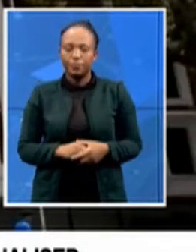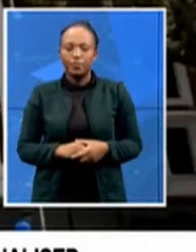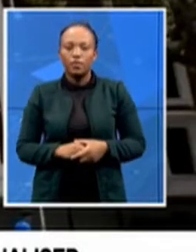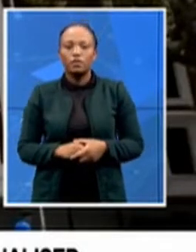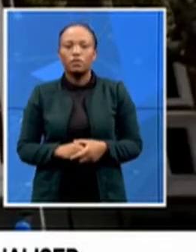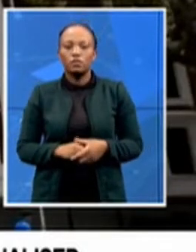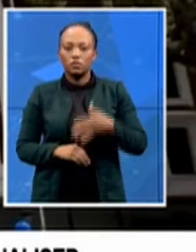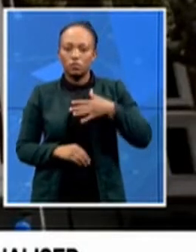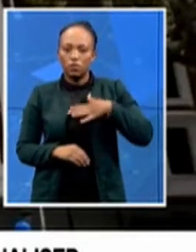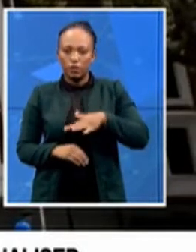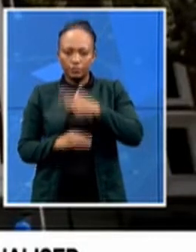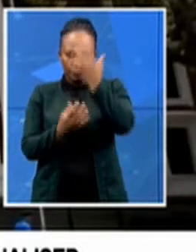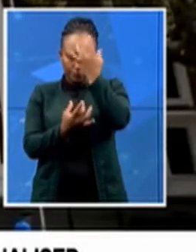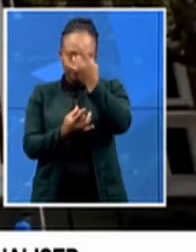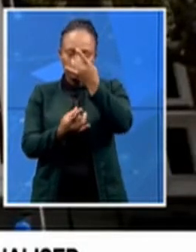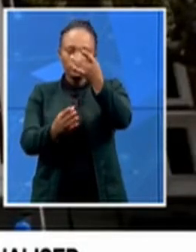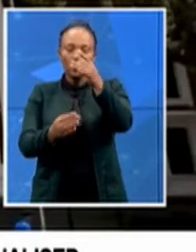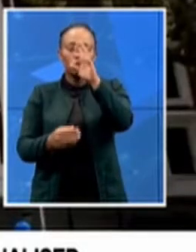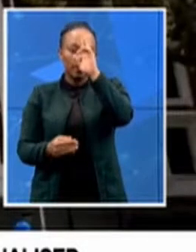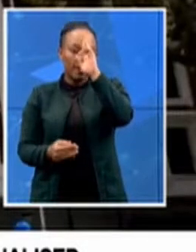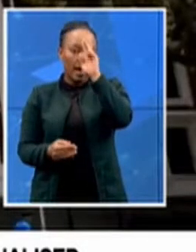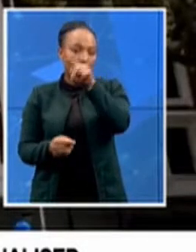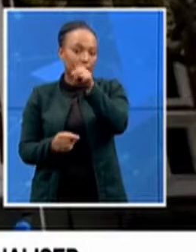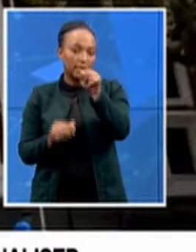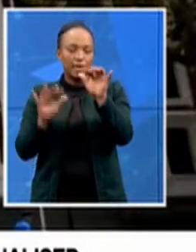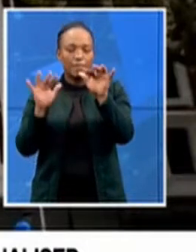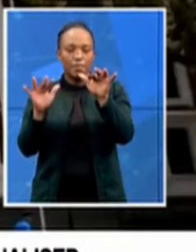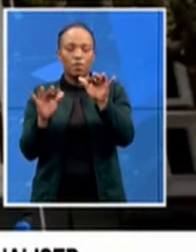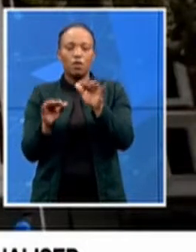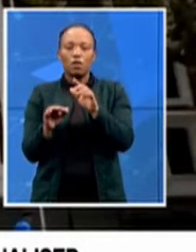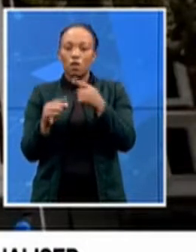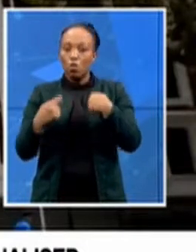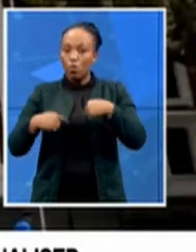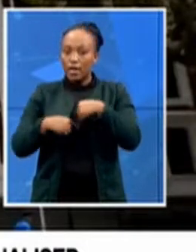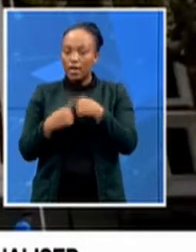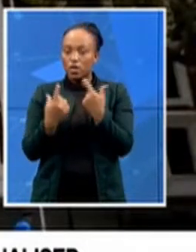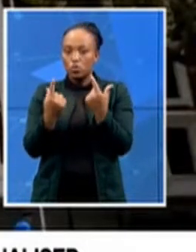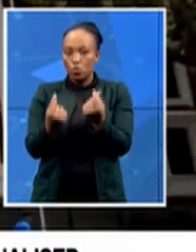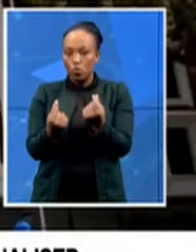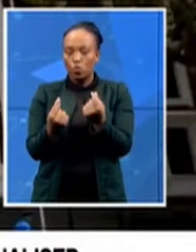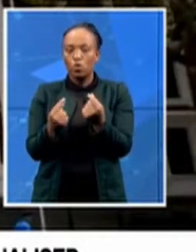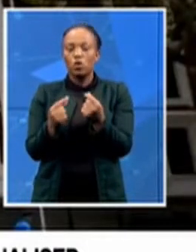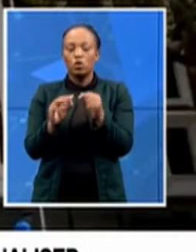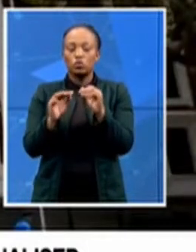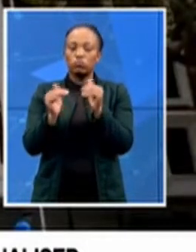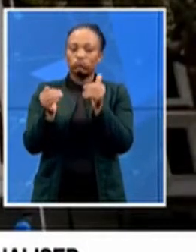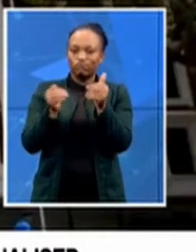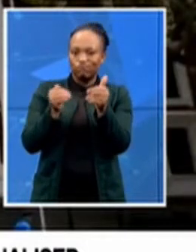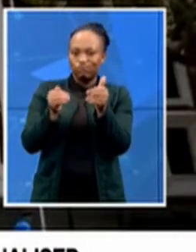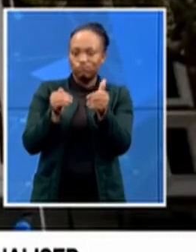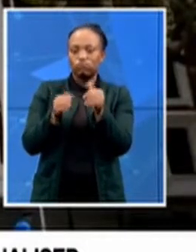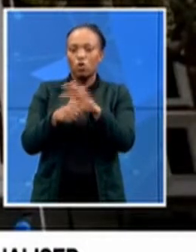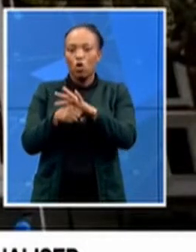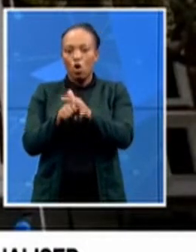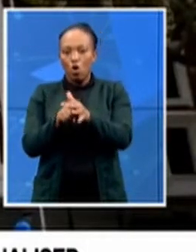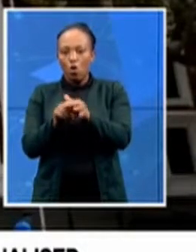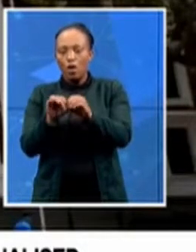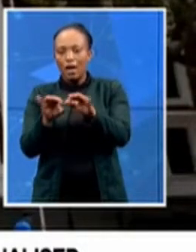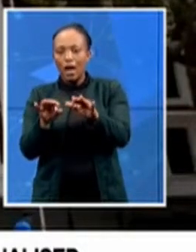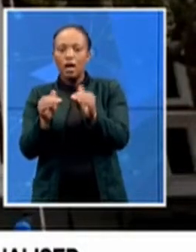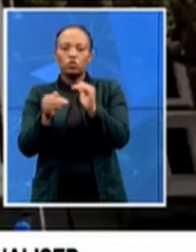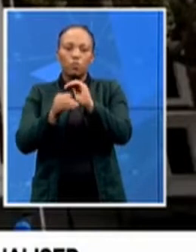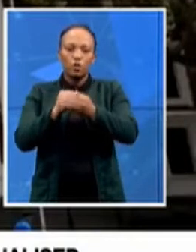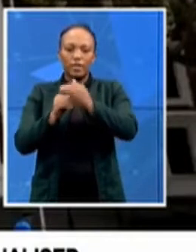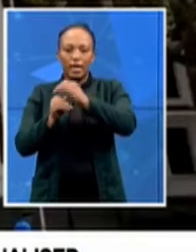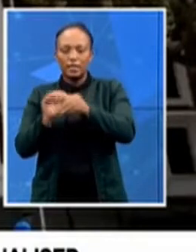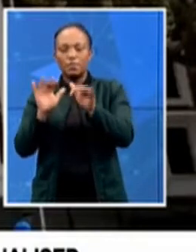while we're doing all this to manage the COVID-19 and protect our people, we are not oblivious of the fact that we must continue